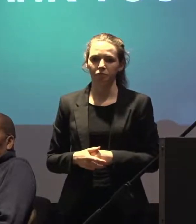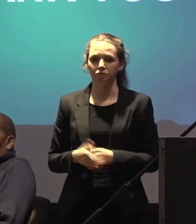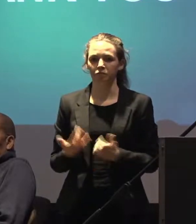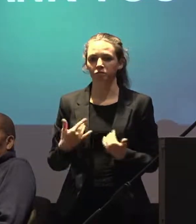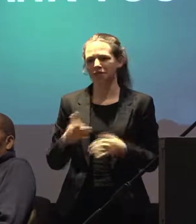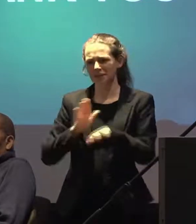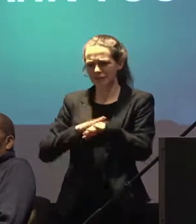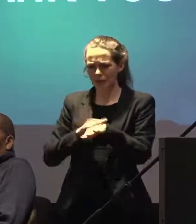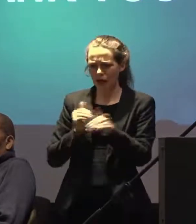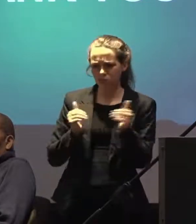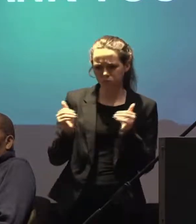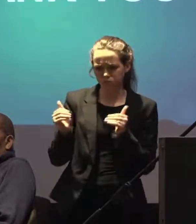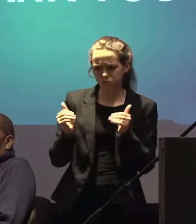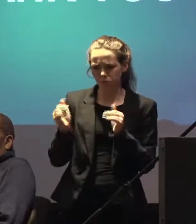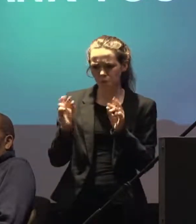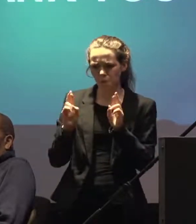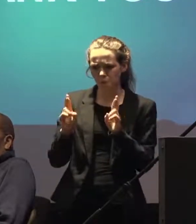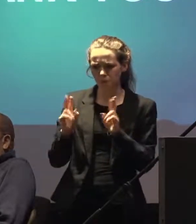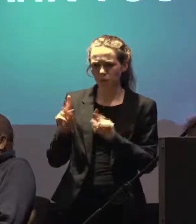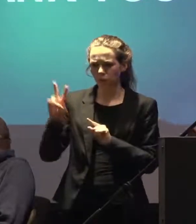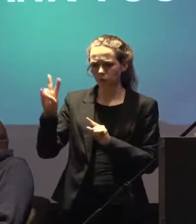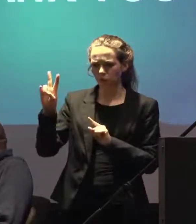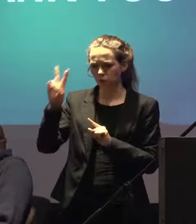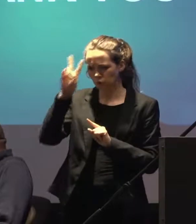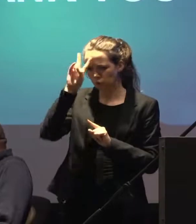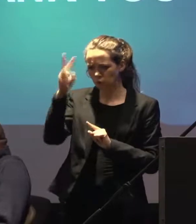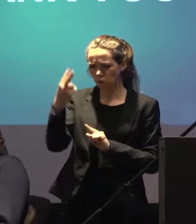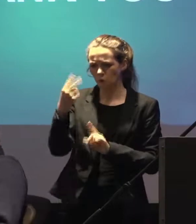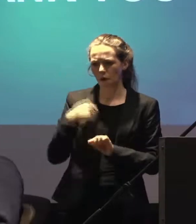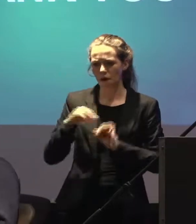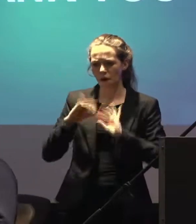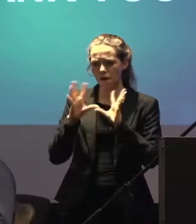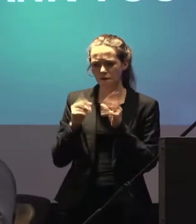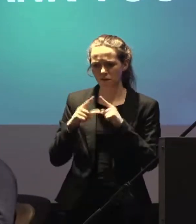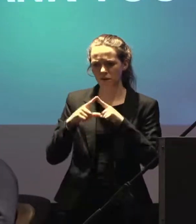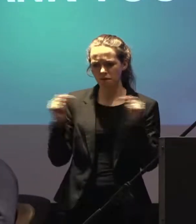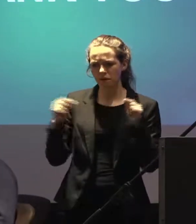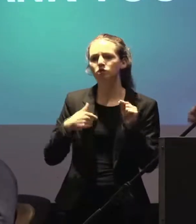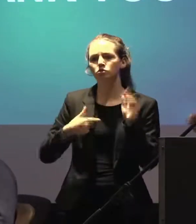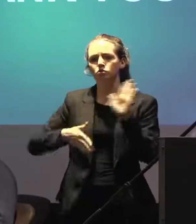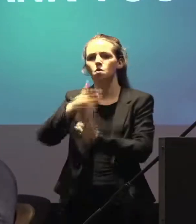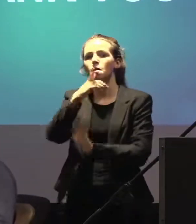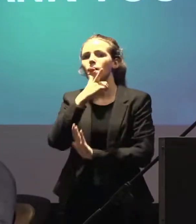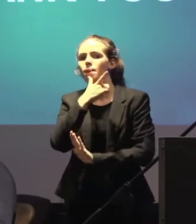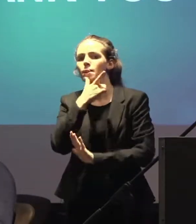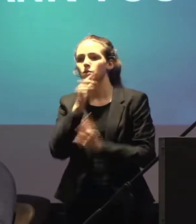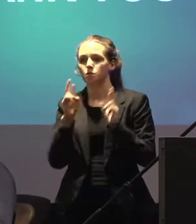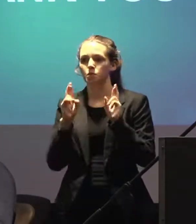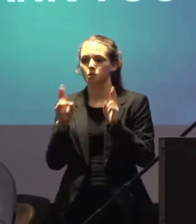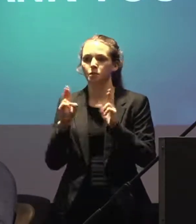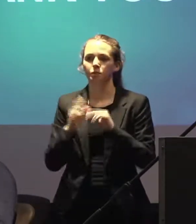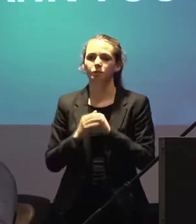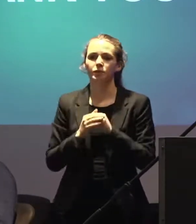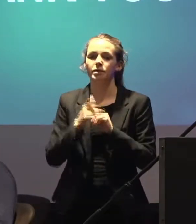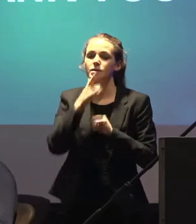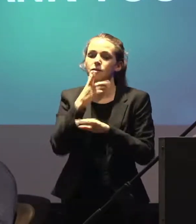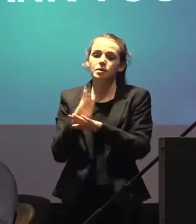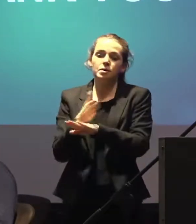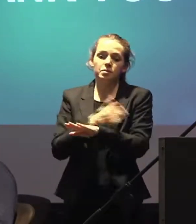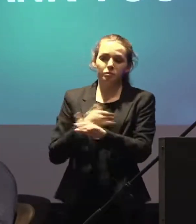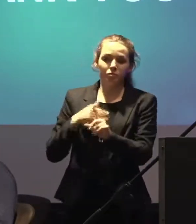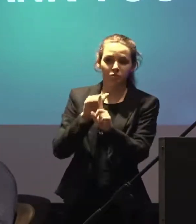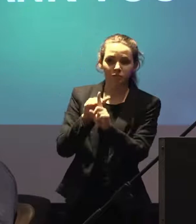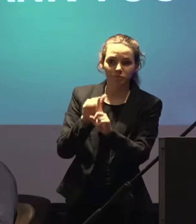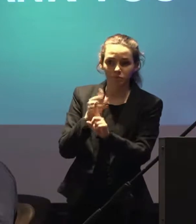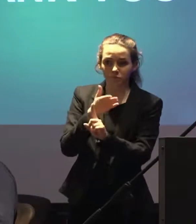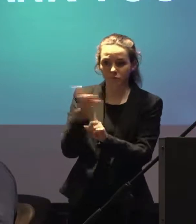our time so that now by 2 o'clock, then everything has been done, then we go for lunch. But before lunch, let me remind you, colleagues,